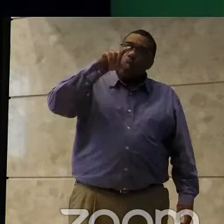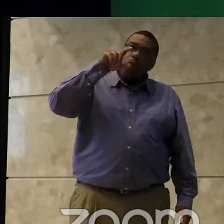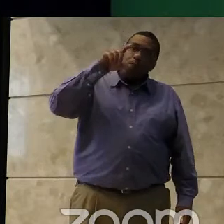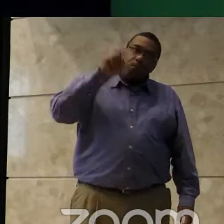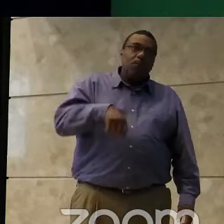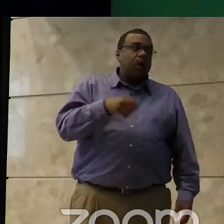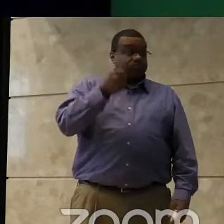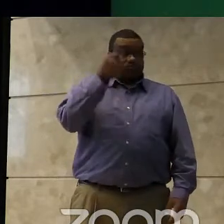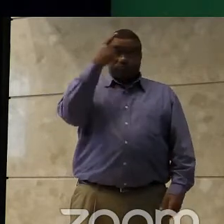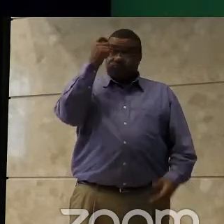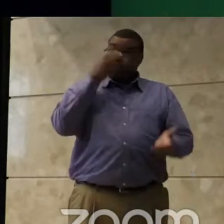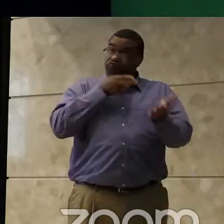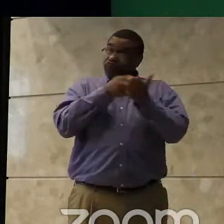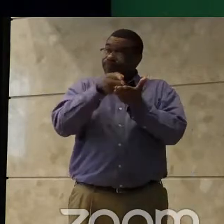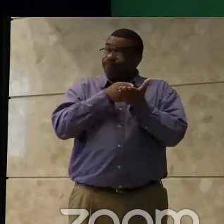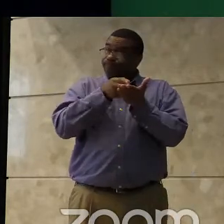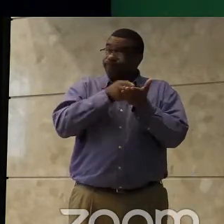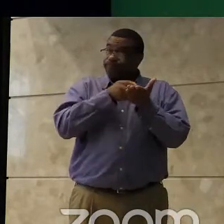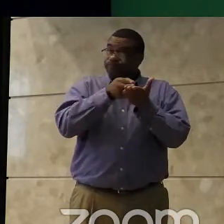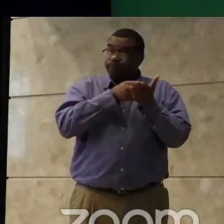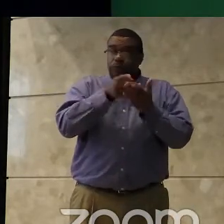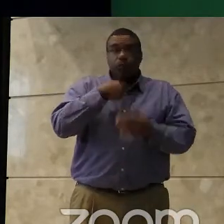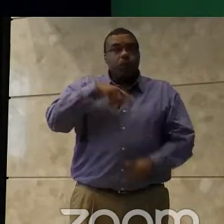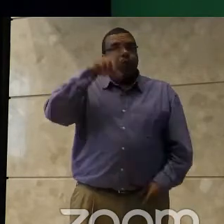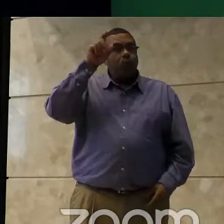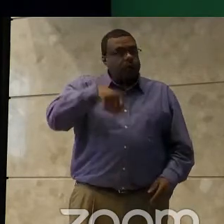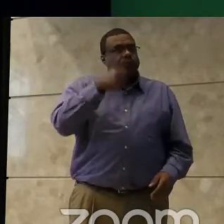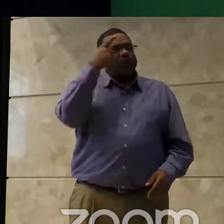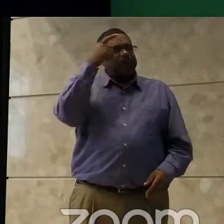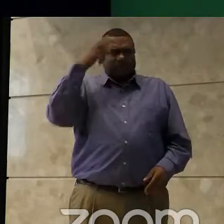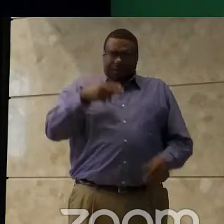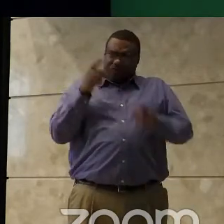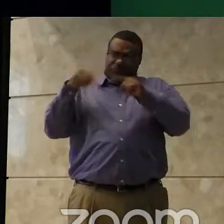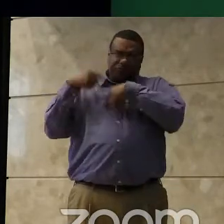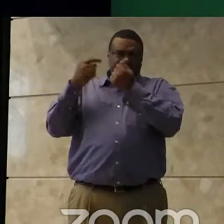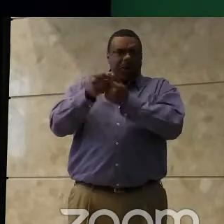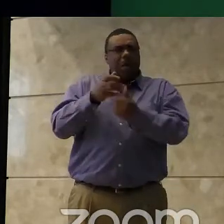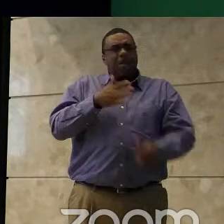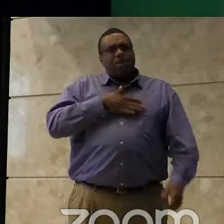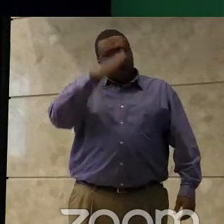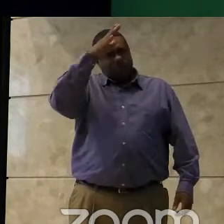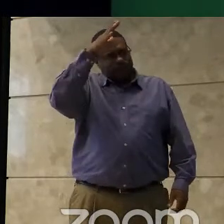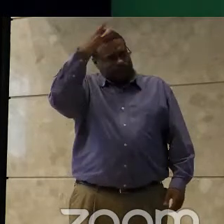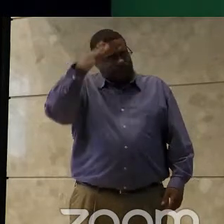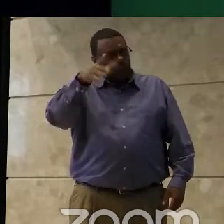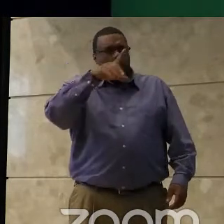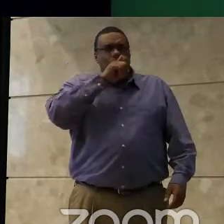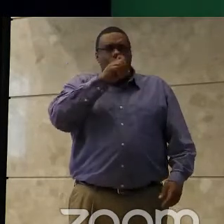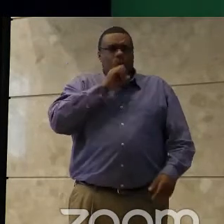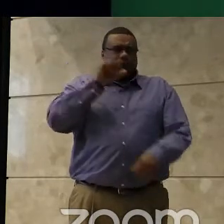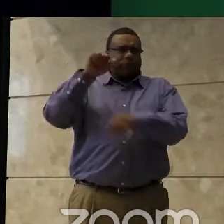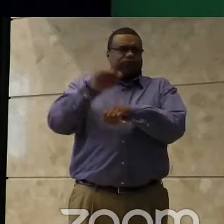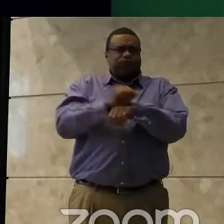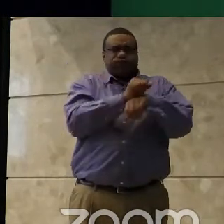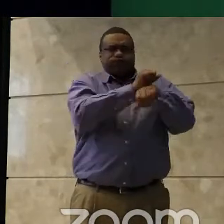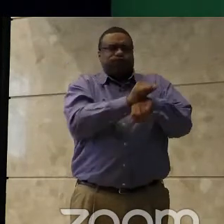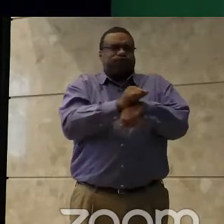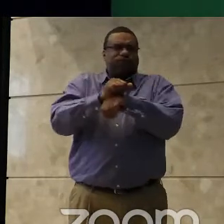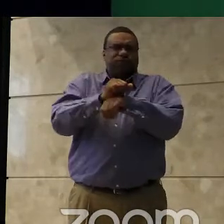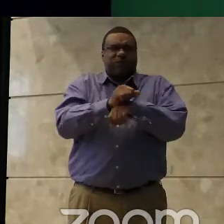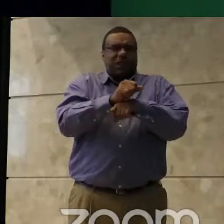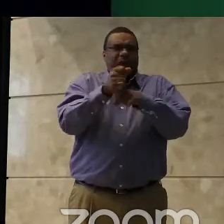the truth. We need to know the hit. My great-great-grandfather was a Polish slave master. He took